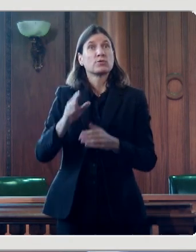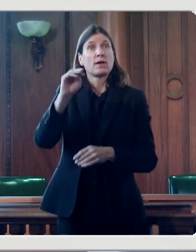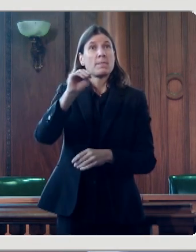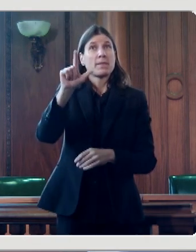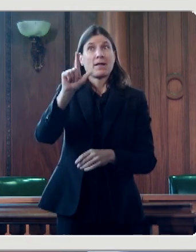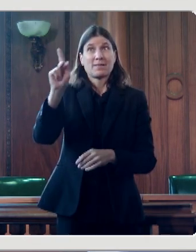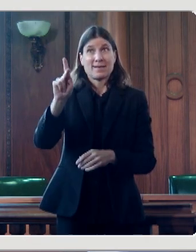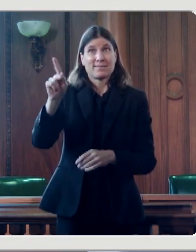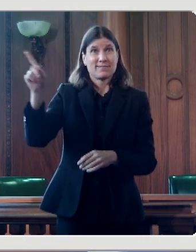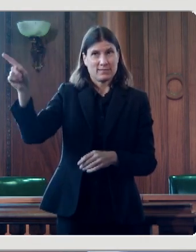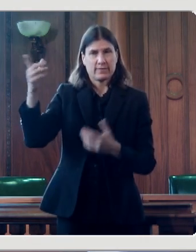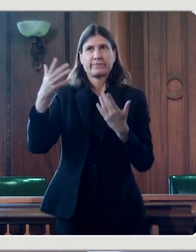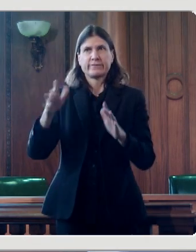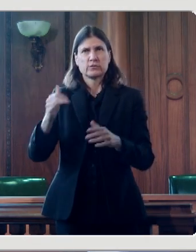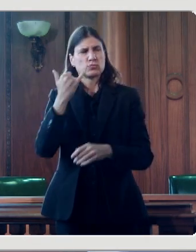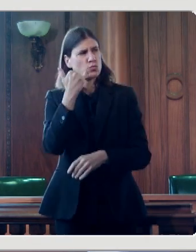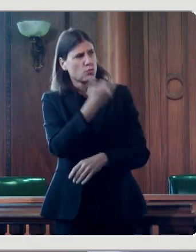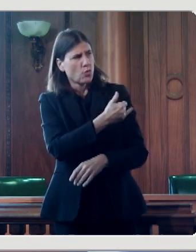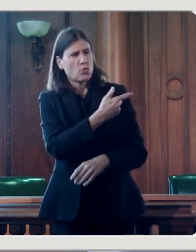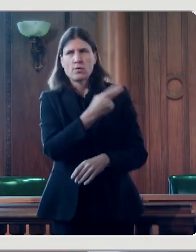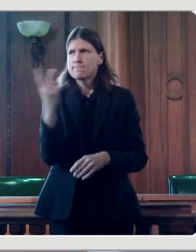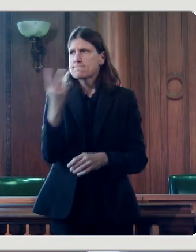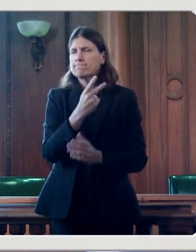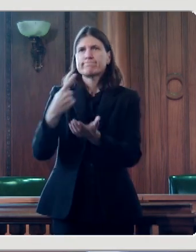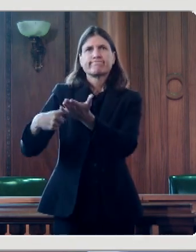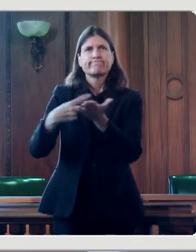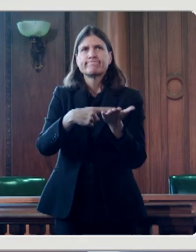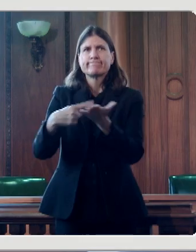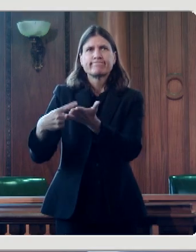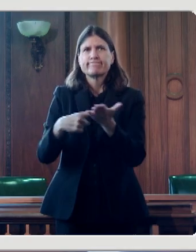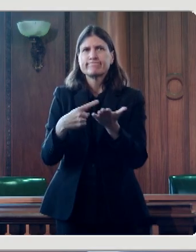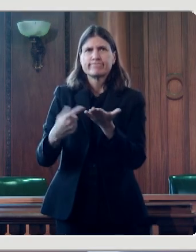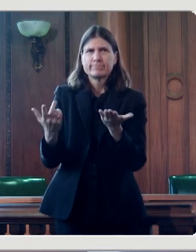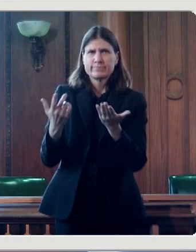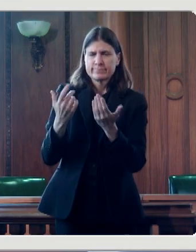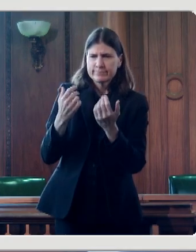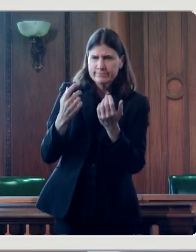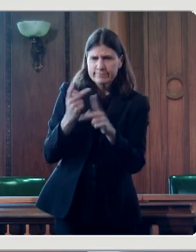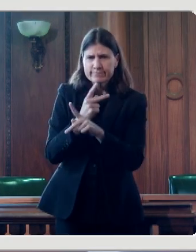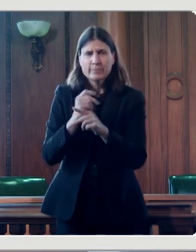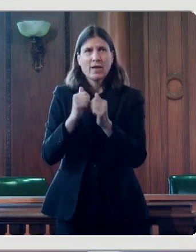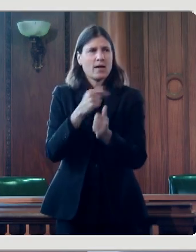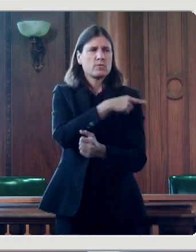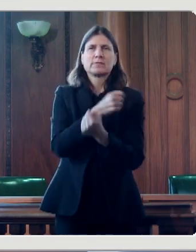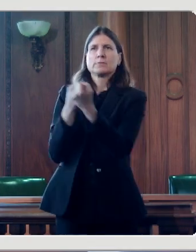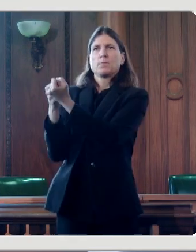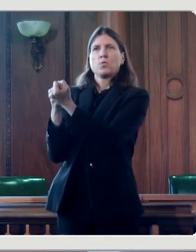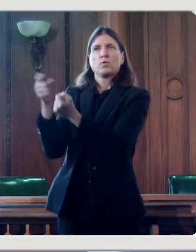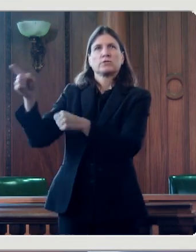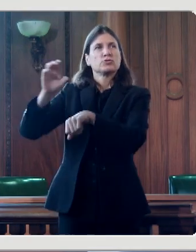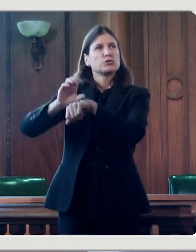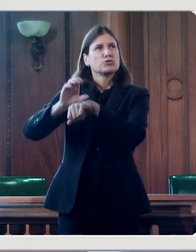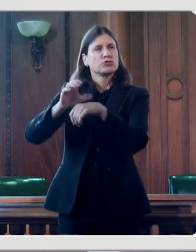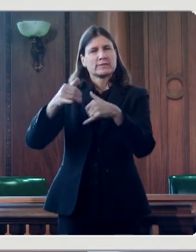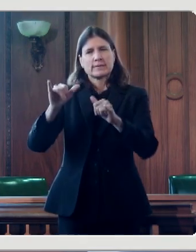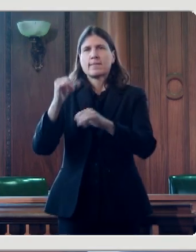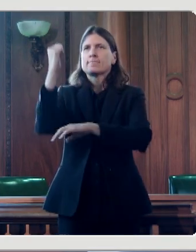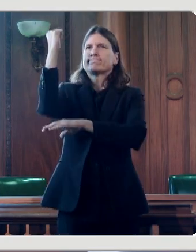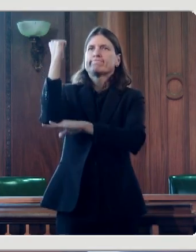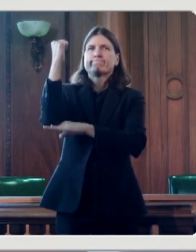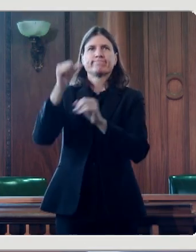week and weekend, and she appreciates that. I'd also like to thank the groups that have stepped up